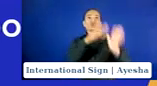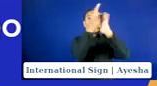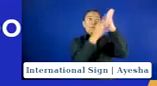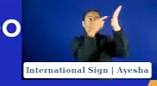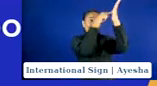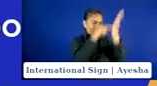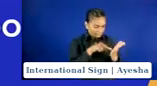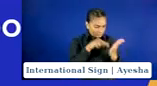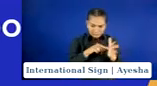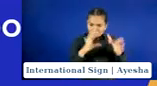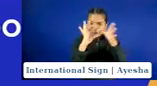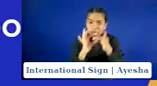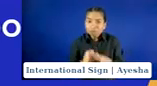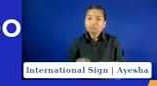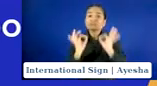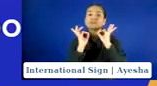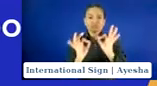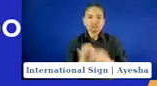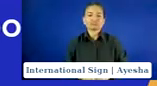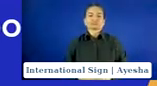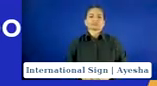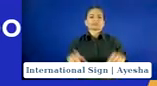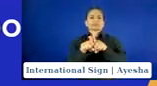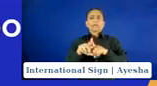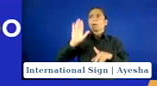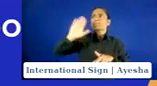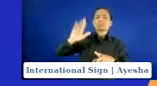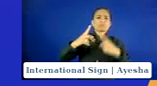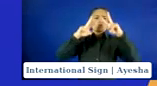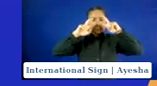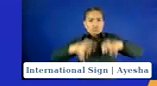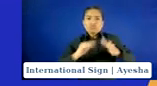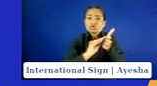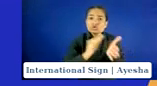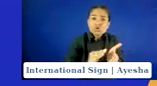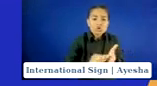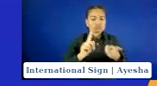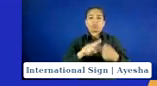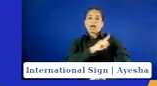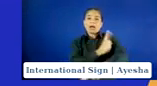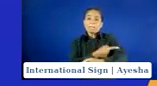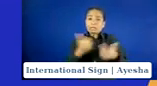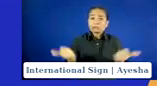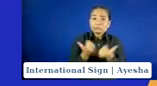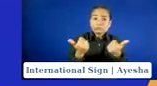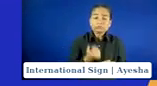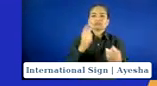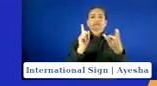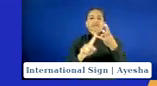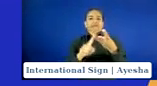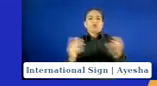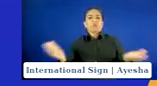protection. Today's session in particular will focus on taking stock of the